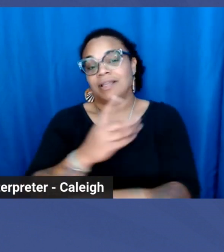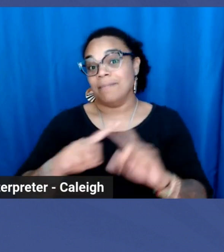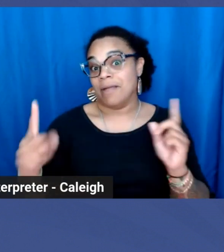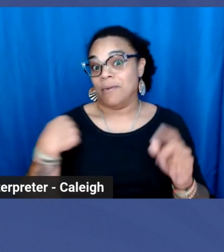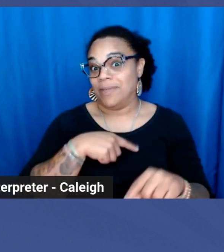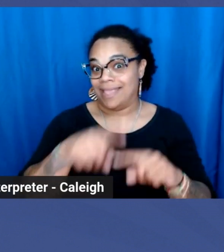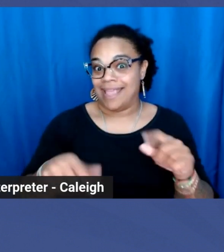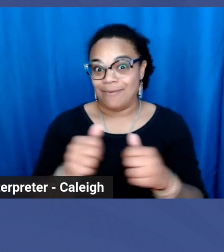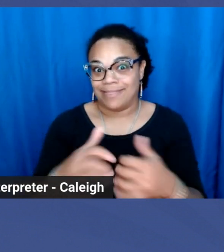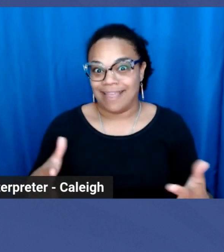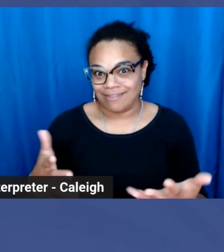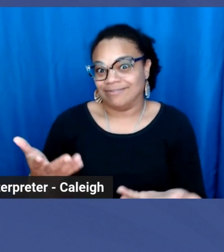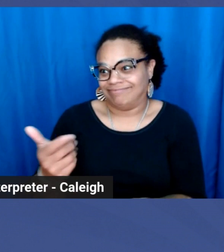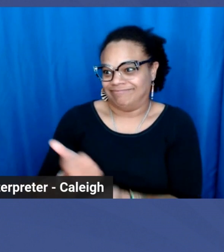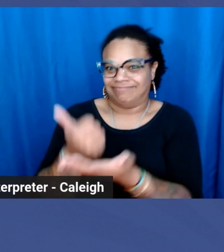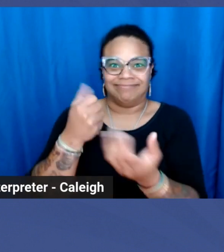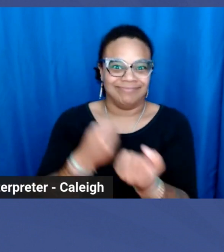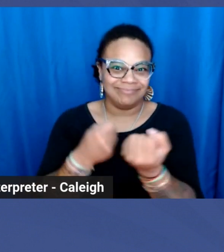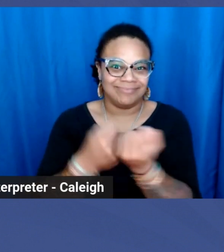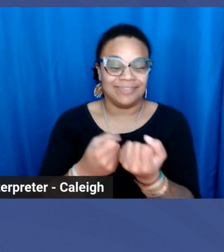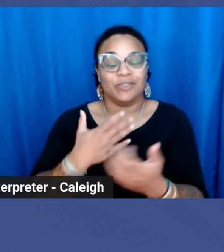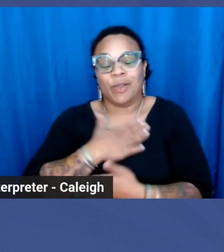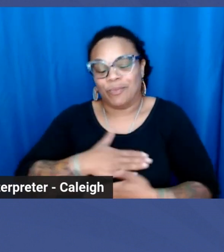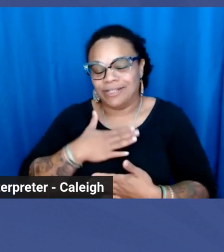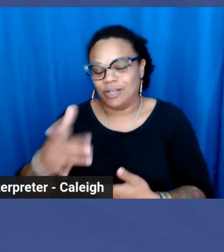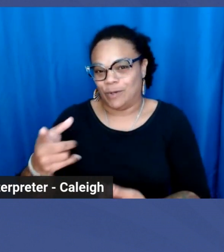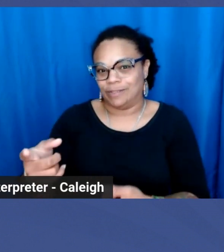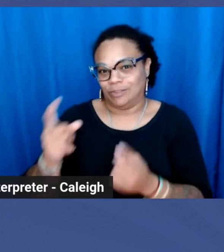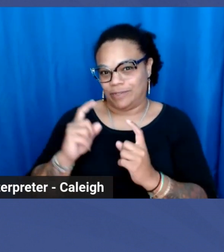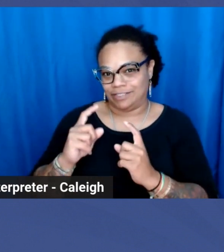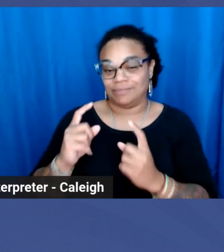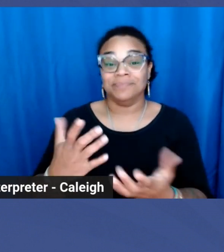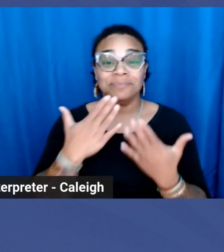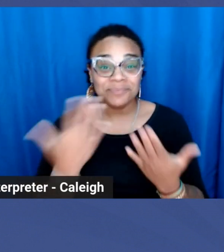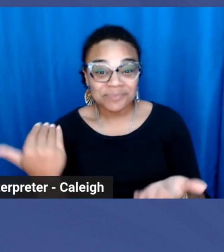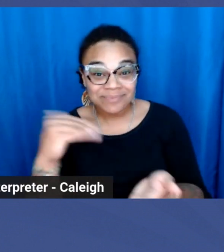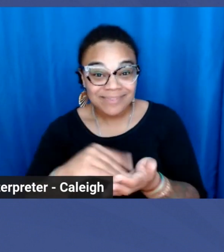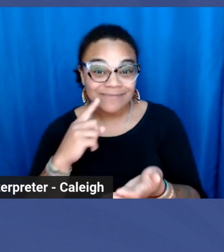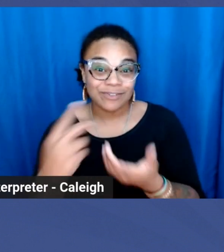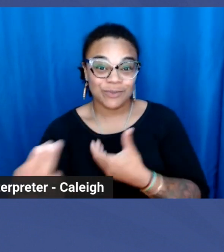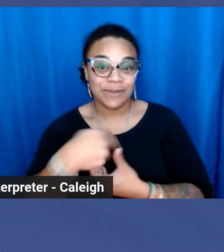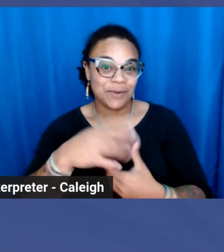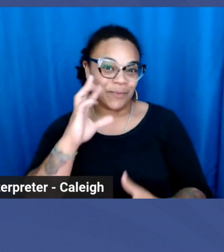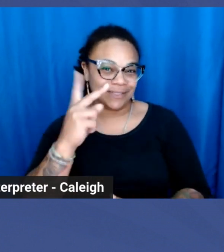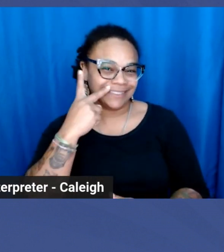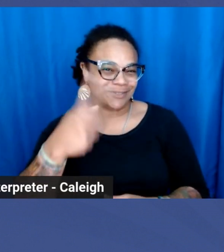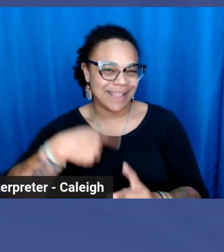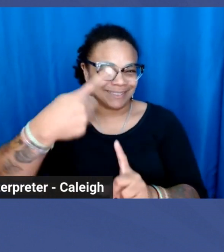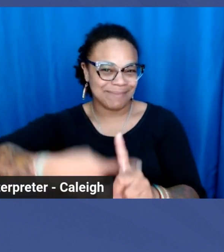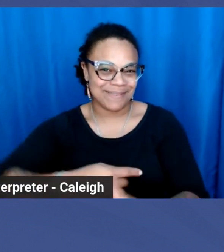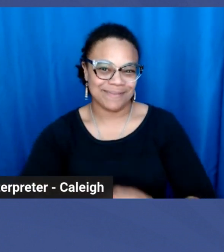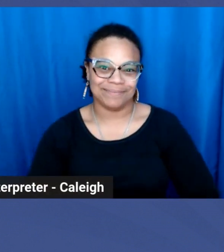a donation from you today. So thanks again, everybody, for being here, and I'll see you next month.